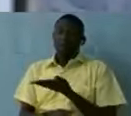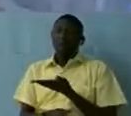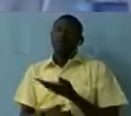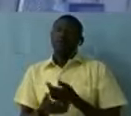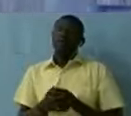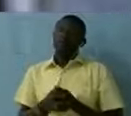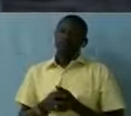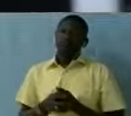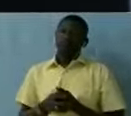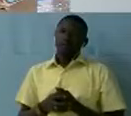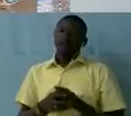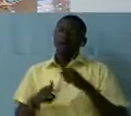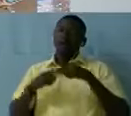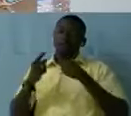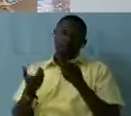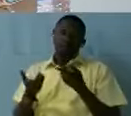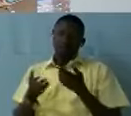myself, about this